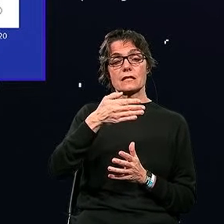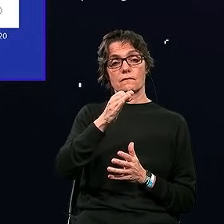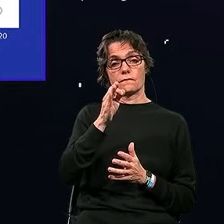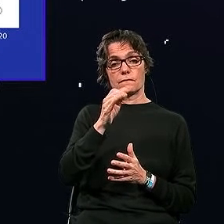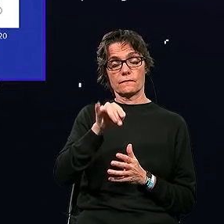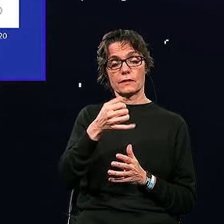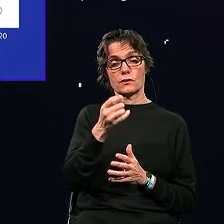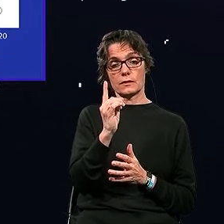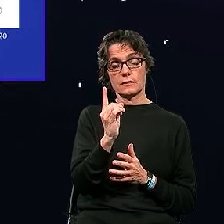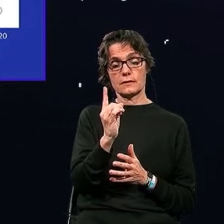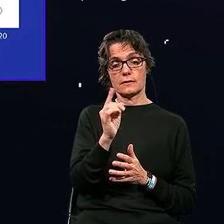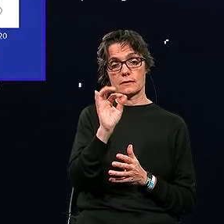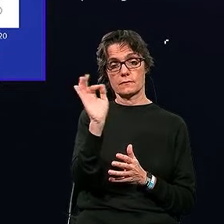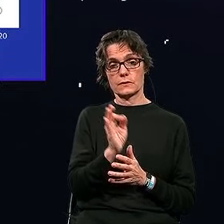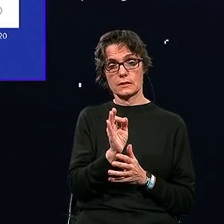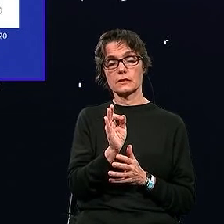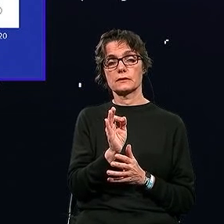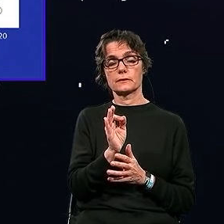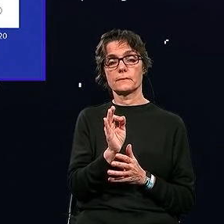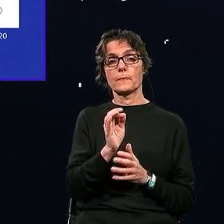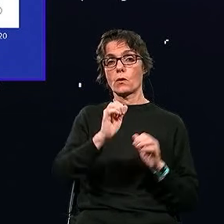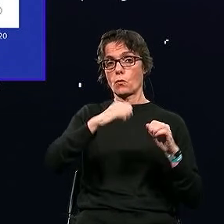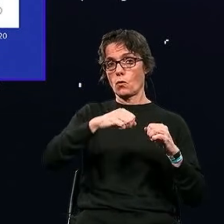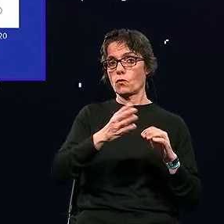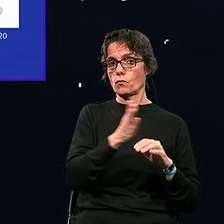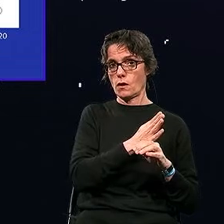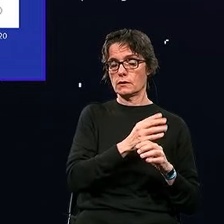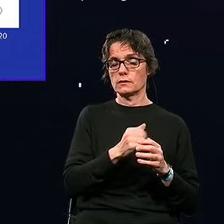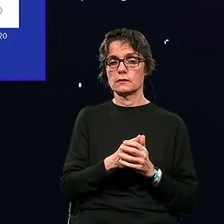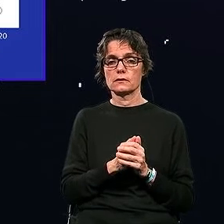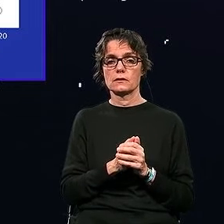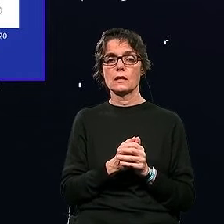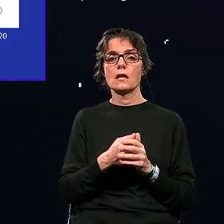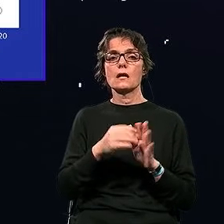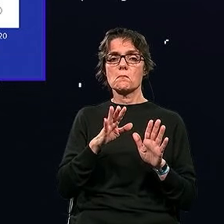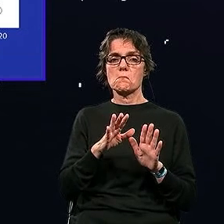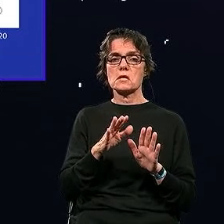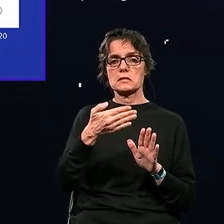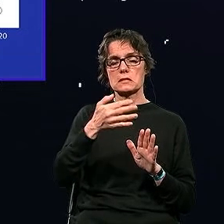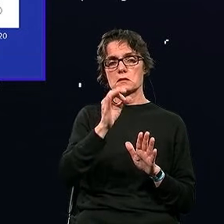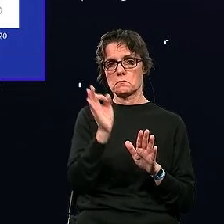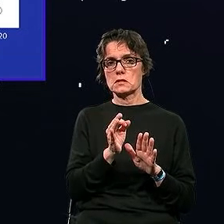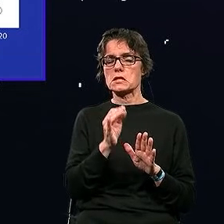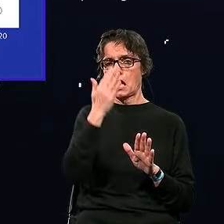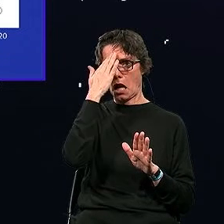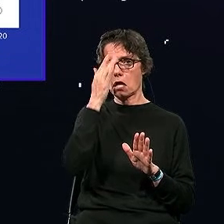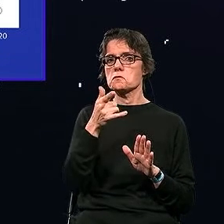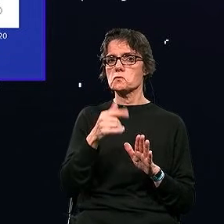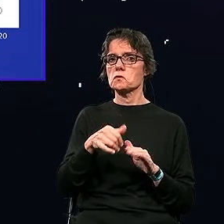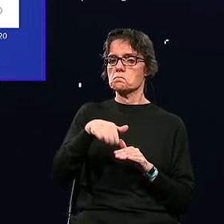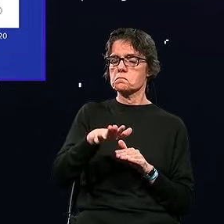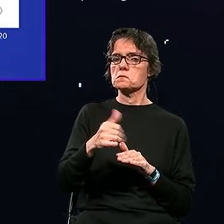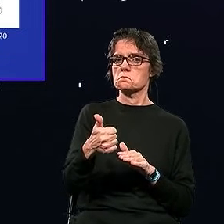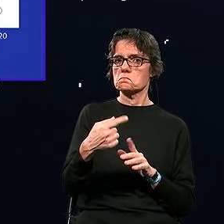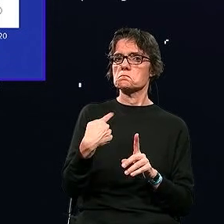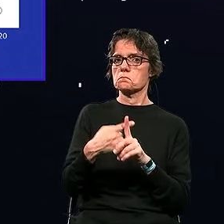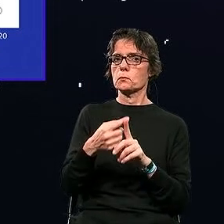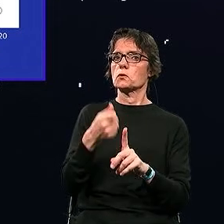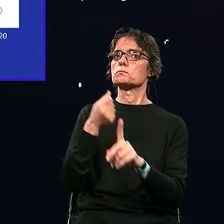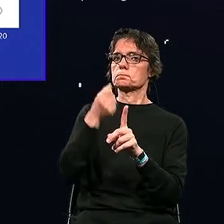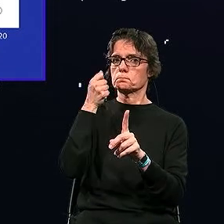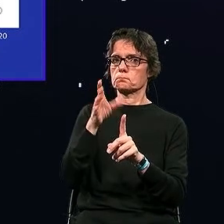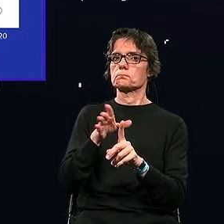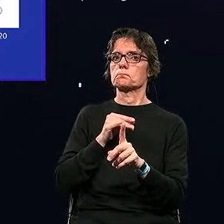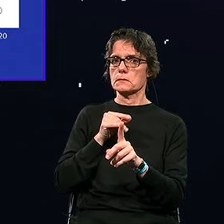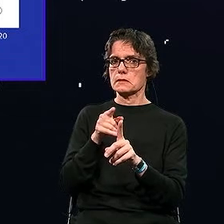7.6% required by the Paris Agreement, but almost. So you could say, in some ways, a good start to our challenge in